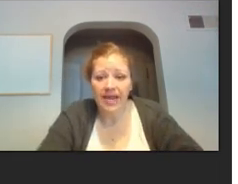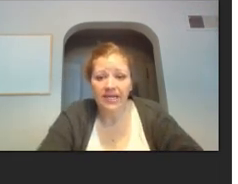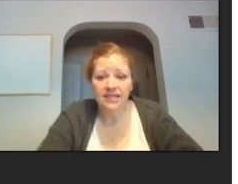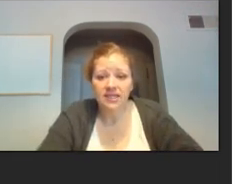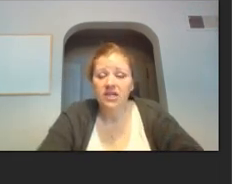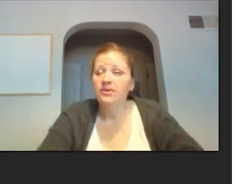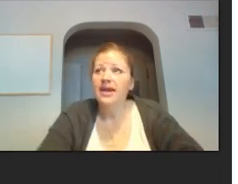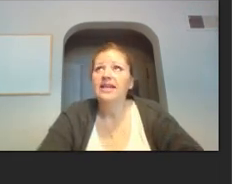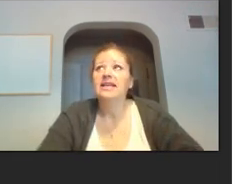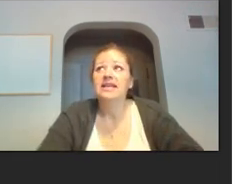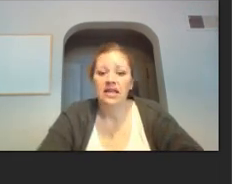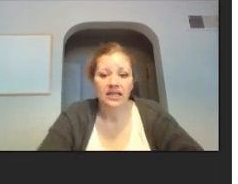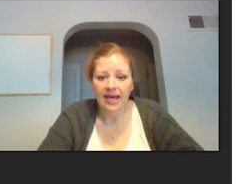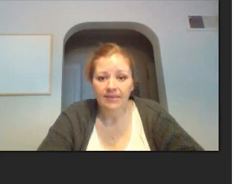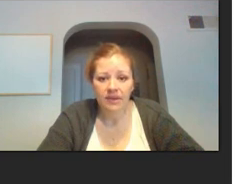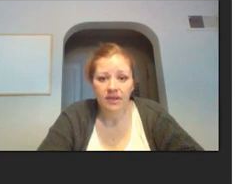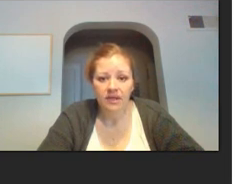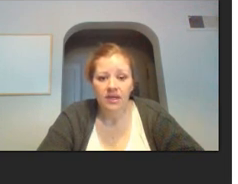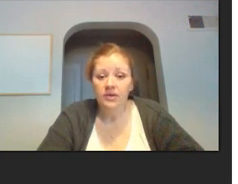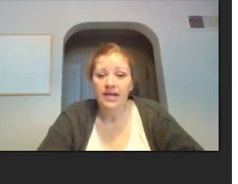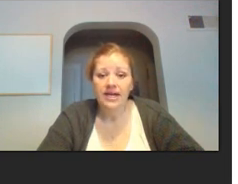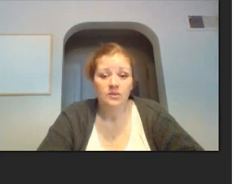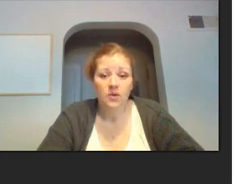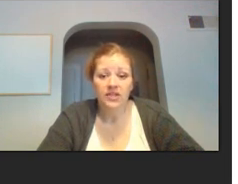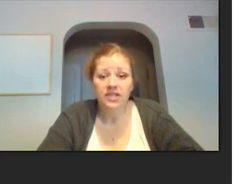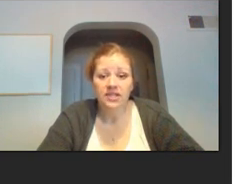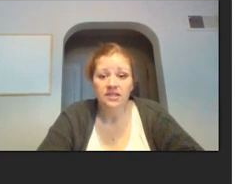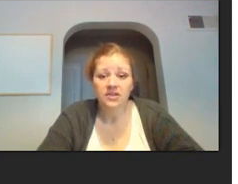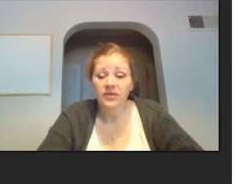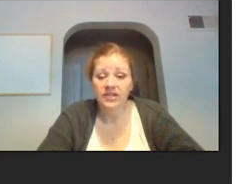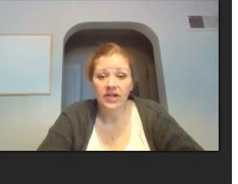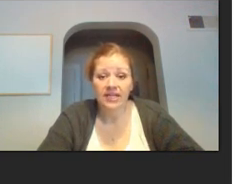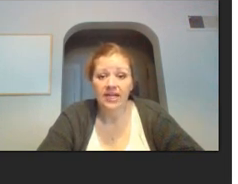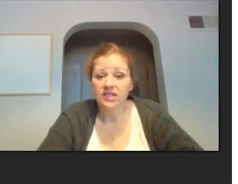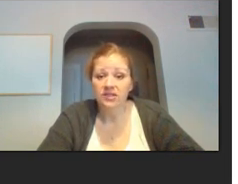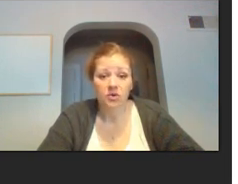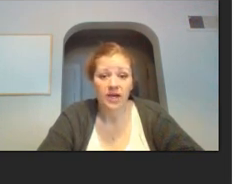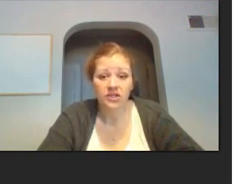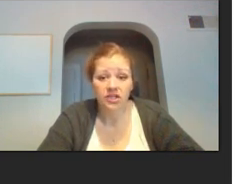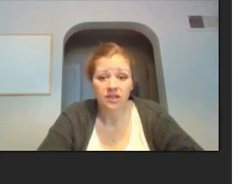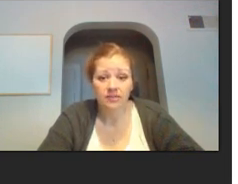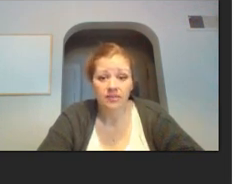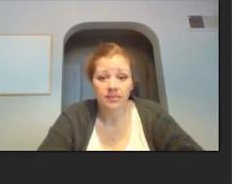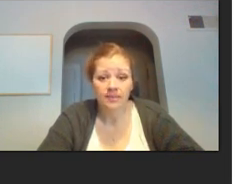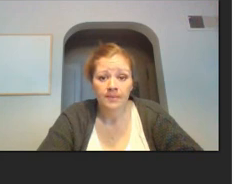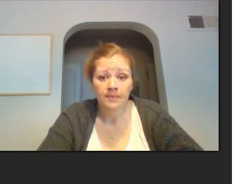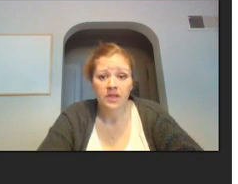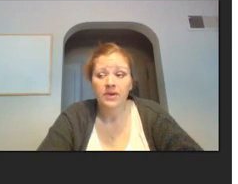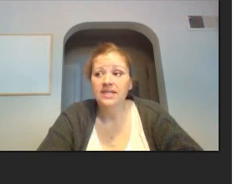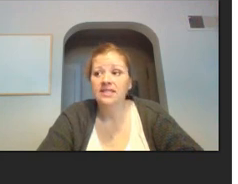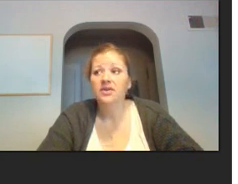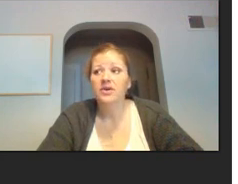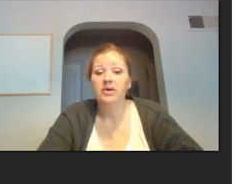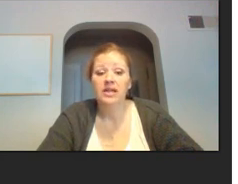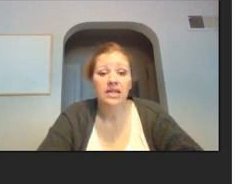not polite. You can't yell at them. You can ask them questions. You can raise your hand and ask them a question. You